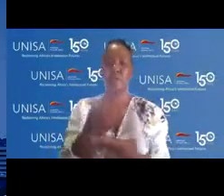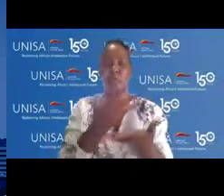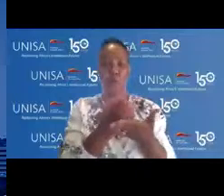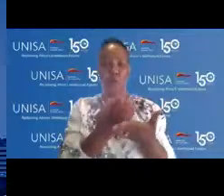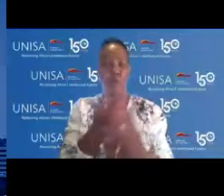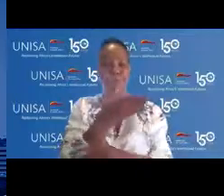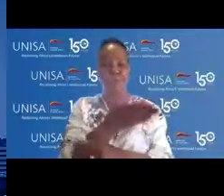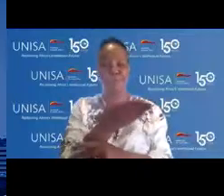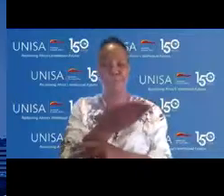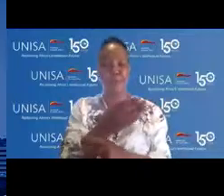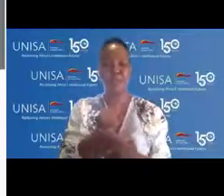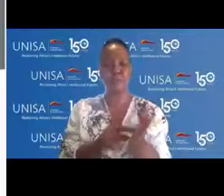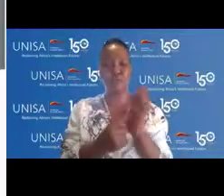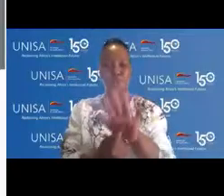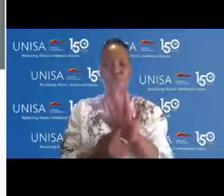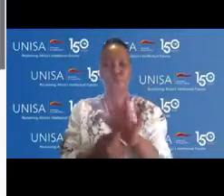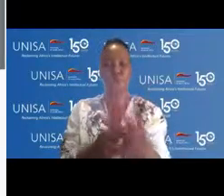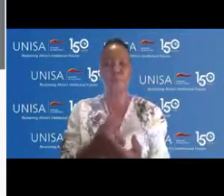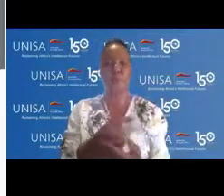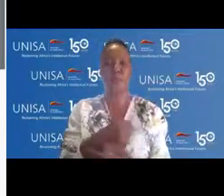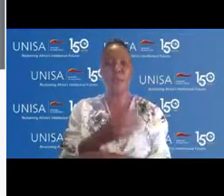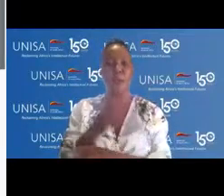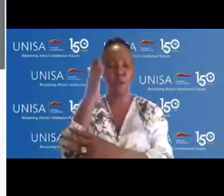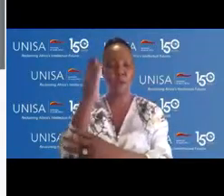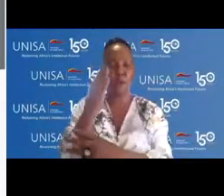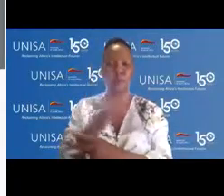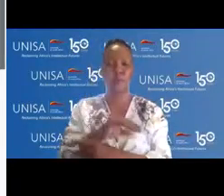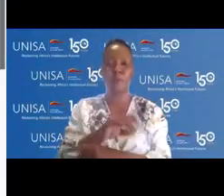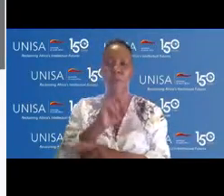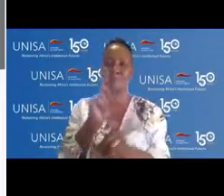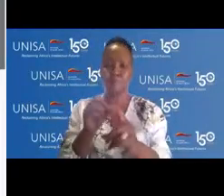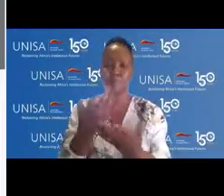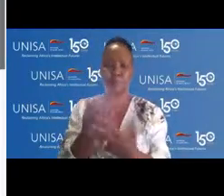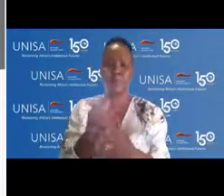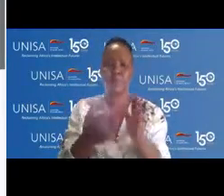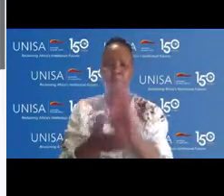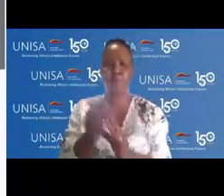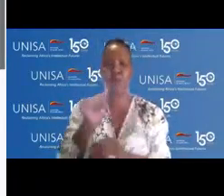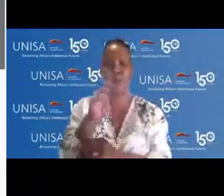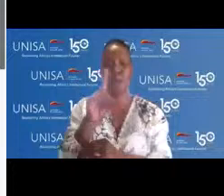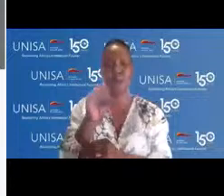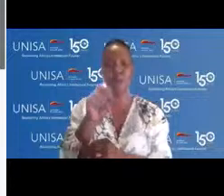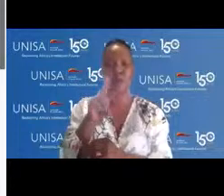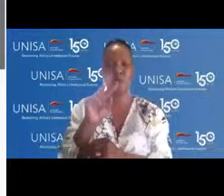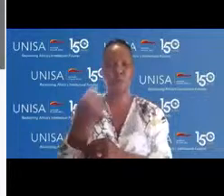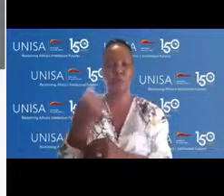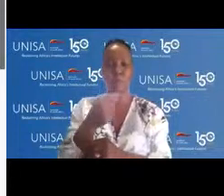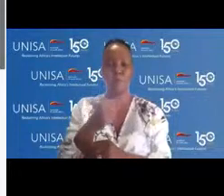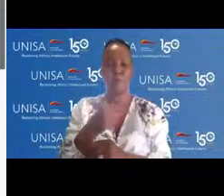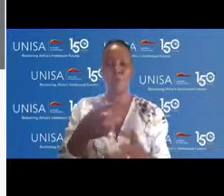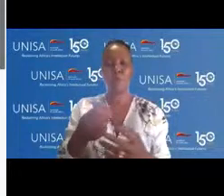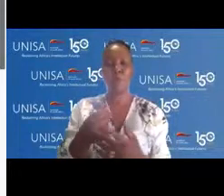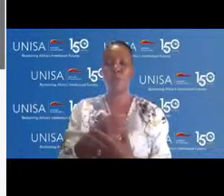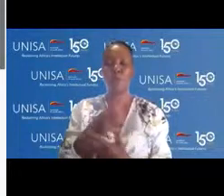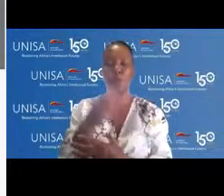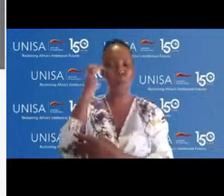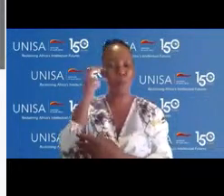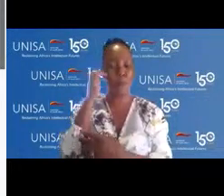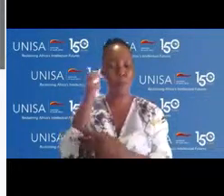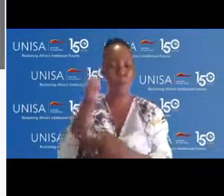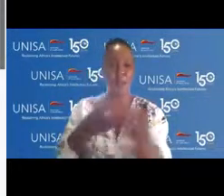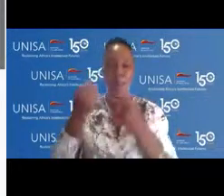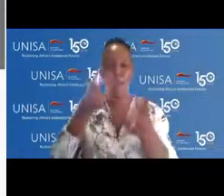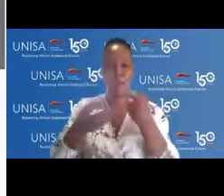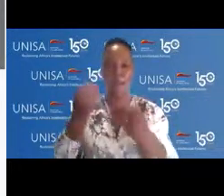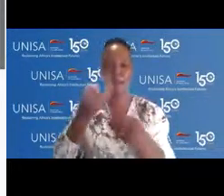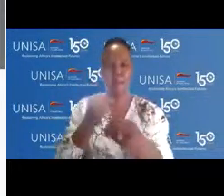guys that because I know it was asked. So remember, if you go to the add-off site, you go to the mobile learning, you'll log in, you'll just scroll down